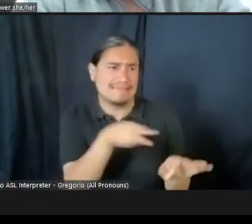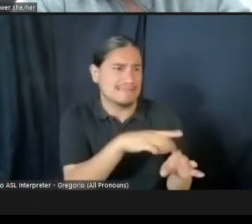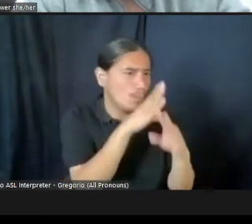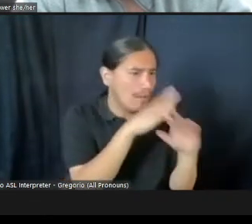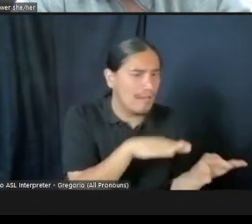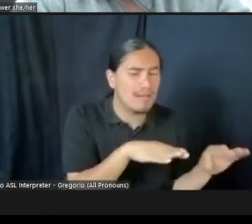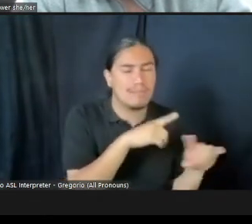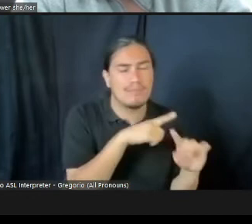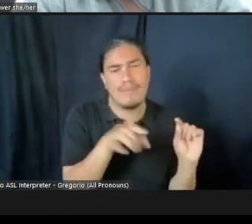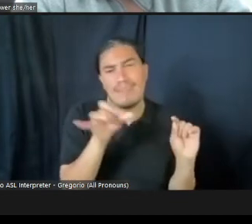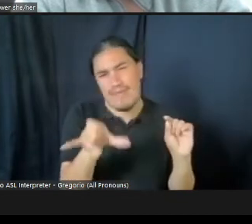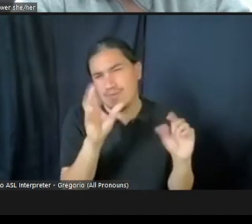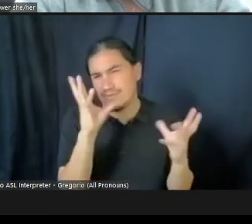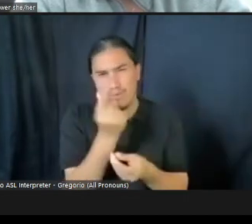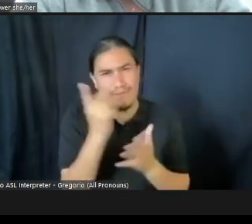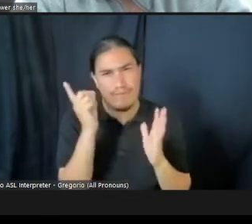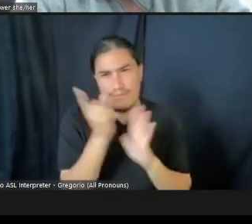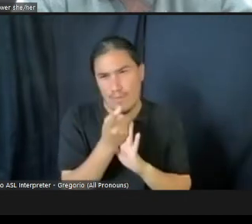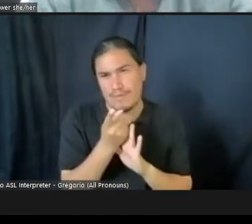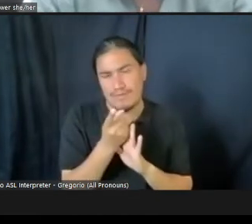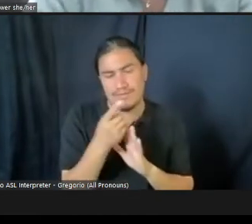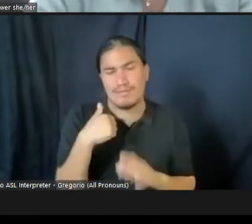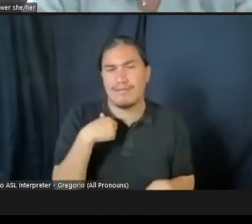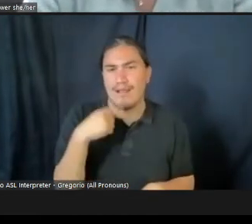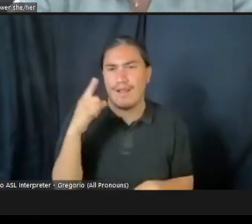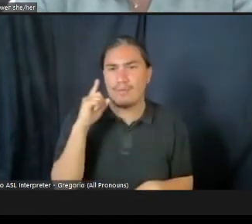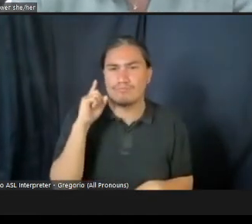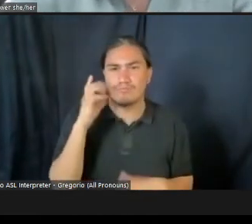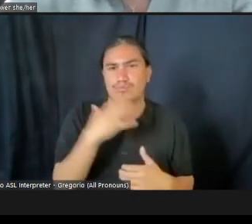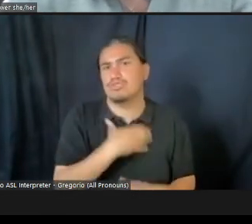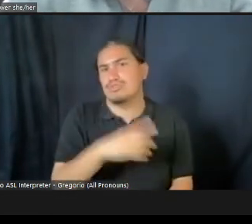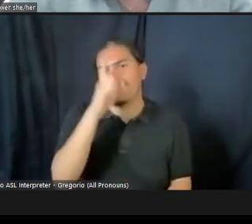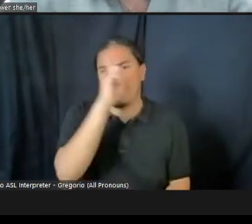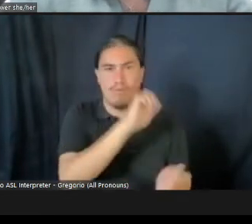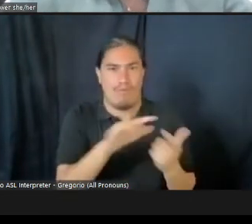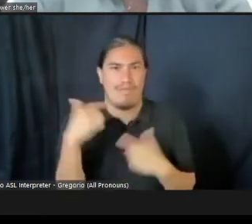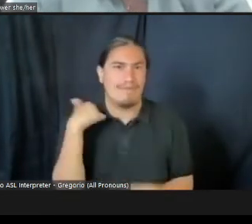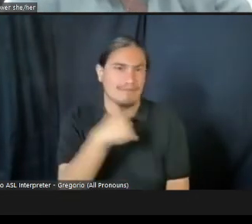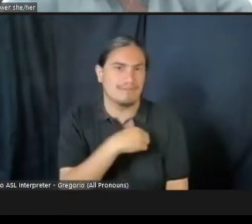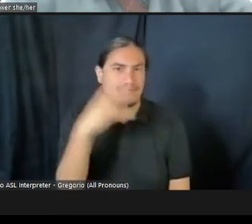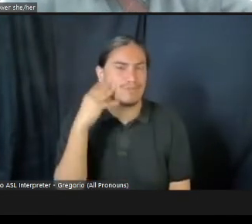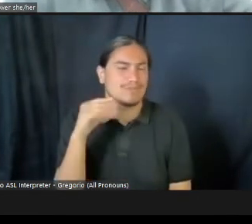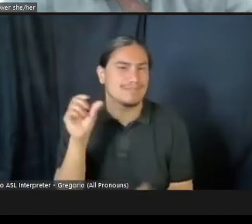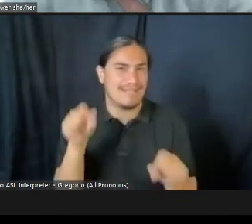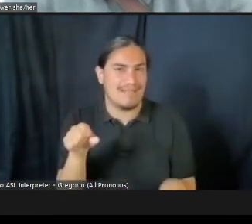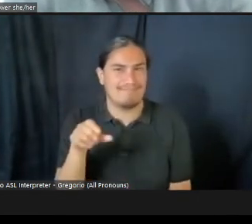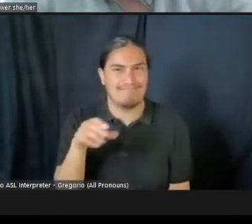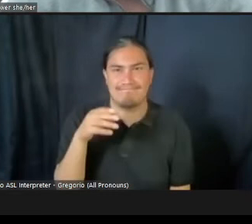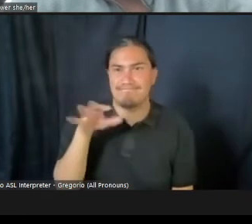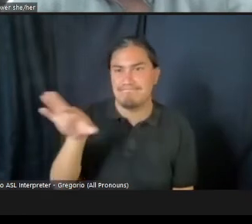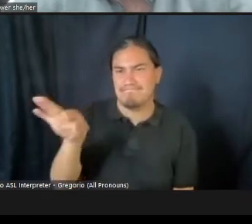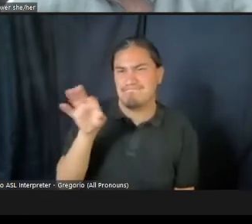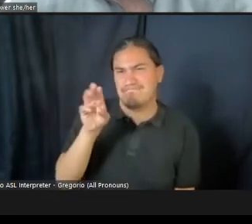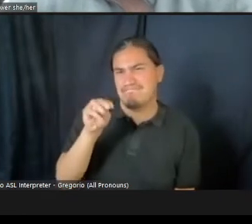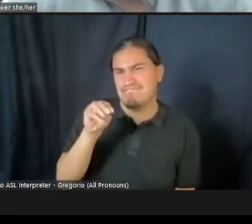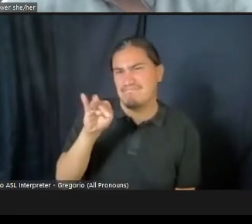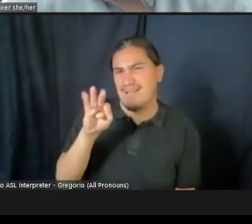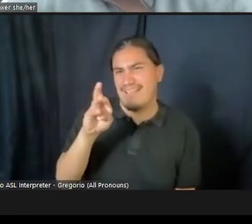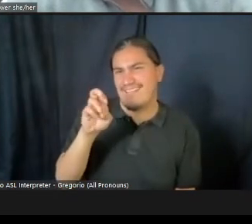it was such a beautiful moment that I wish something like that for all of us. Michael, what's on your